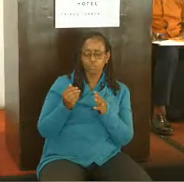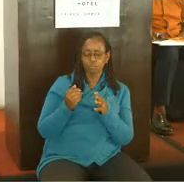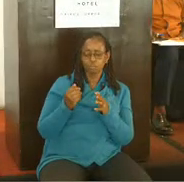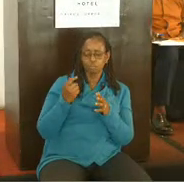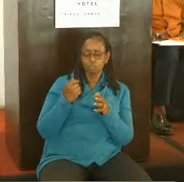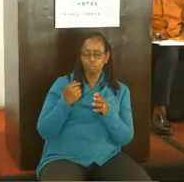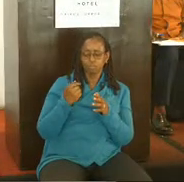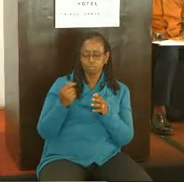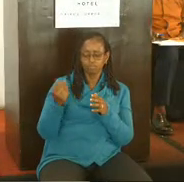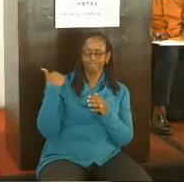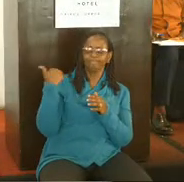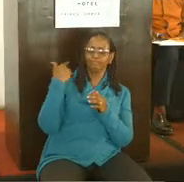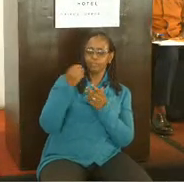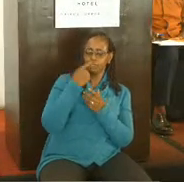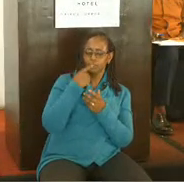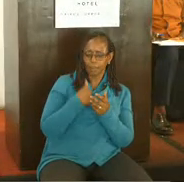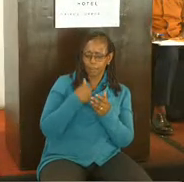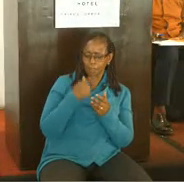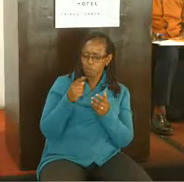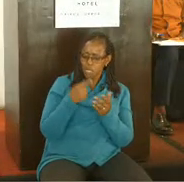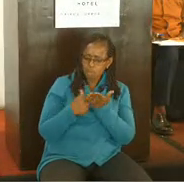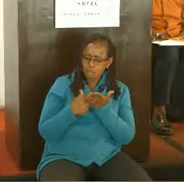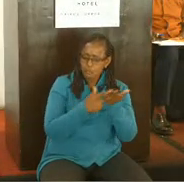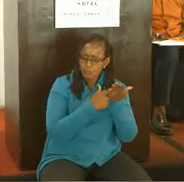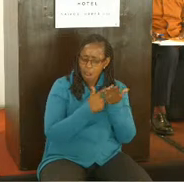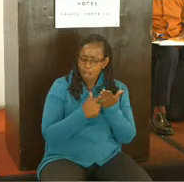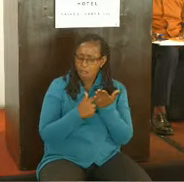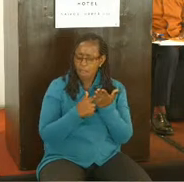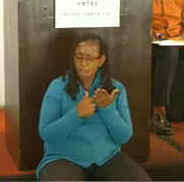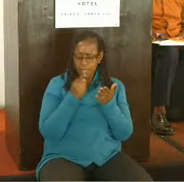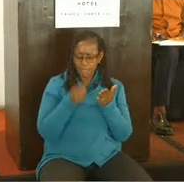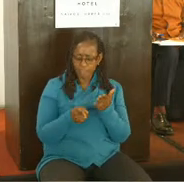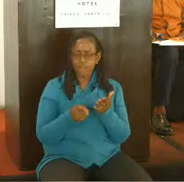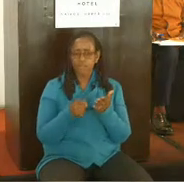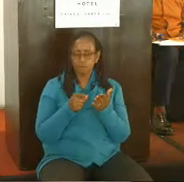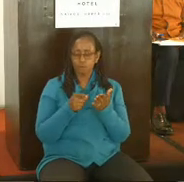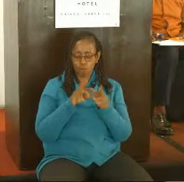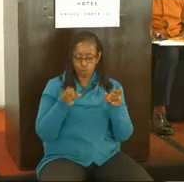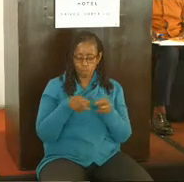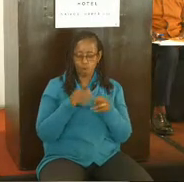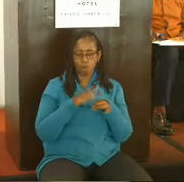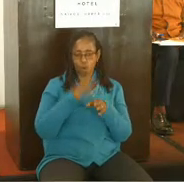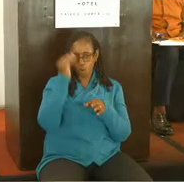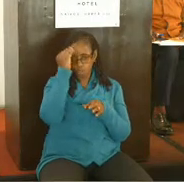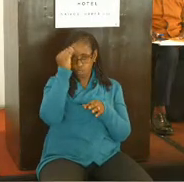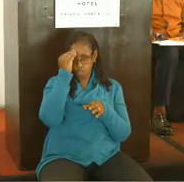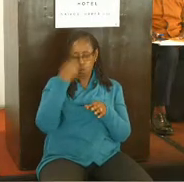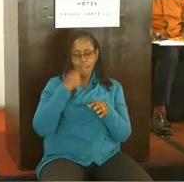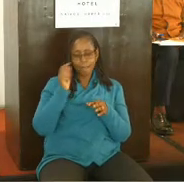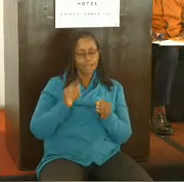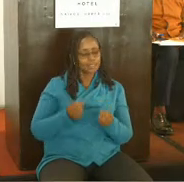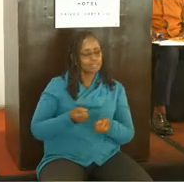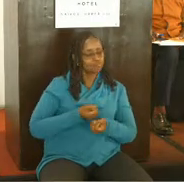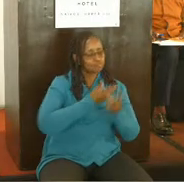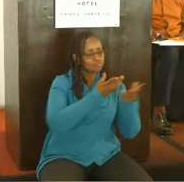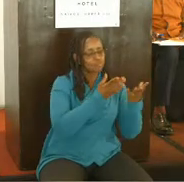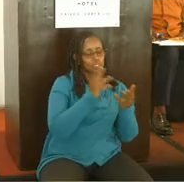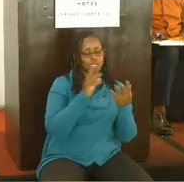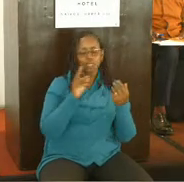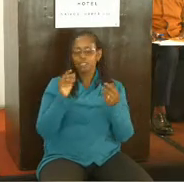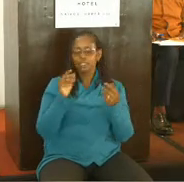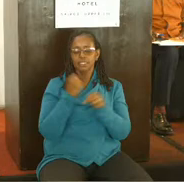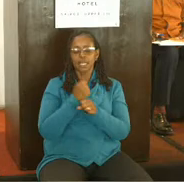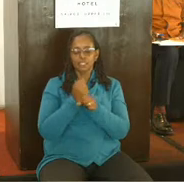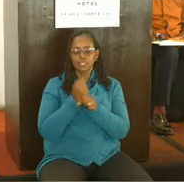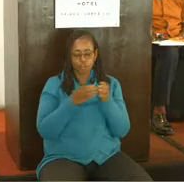we're having on on uh here in this Hall on education we must take to the task force what is doing about